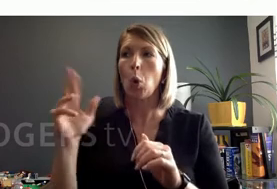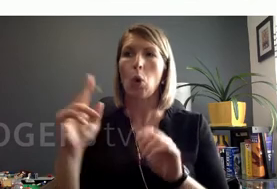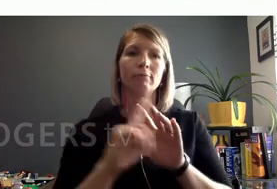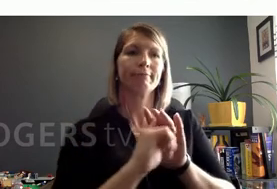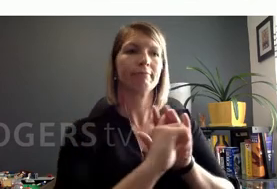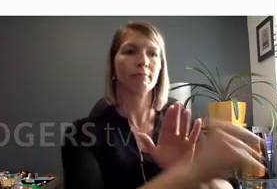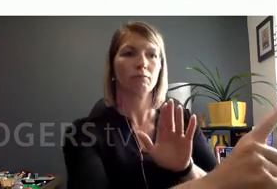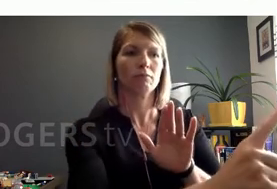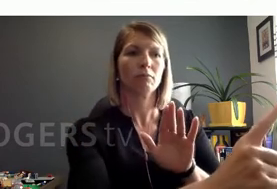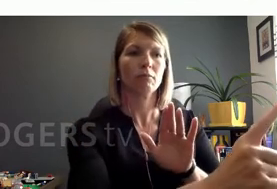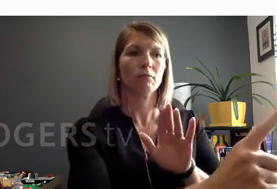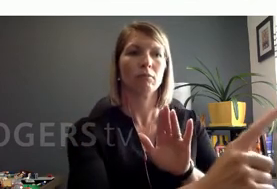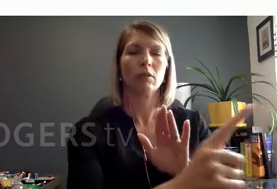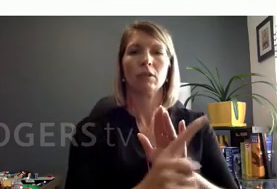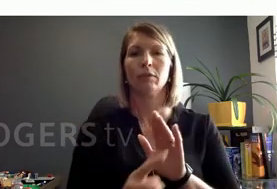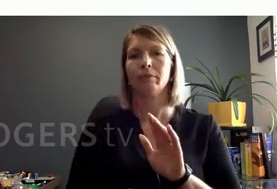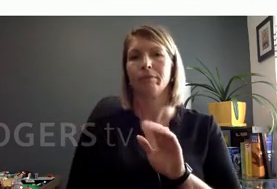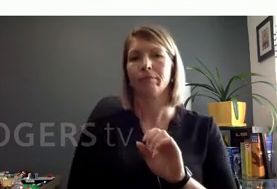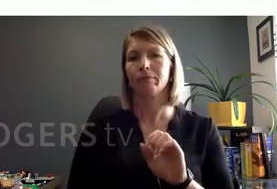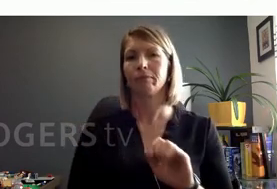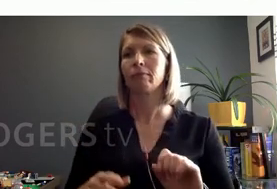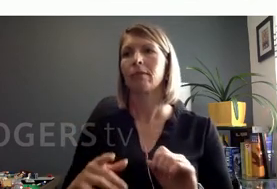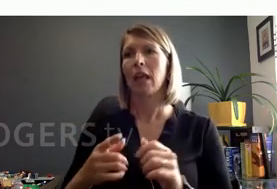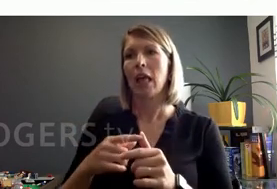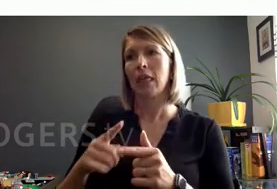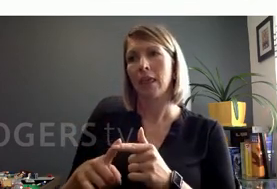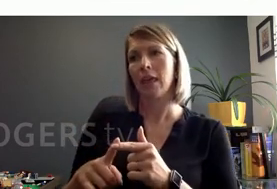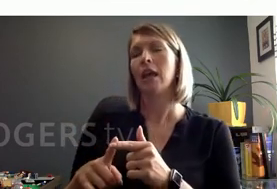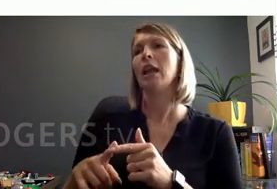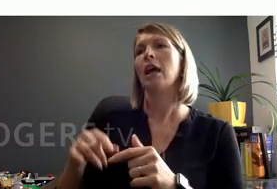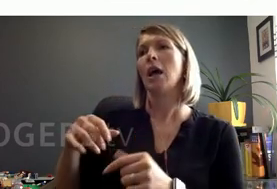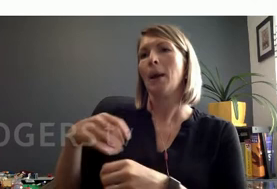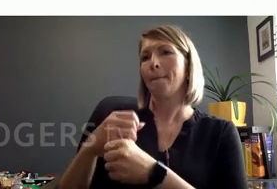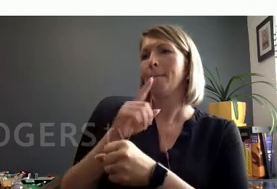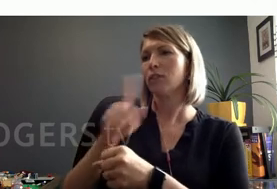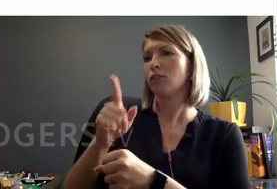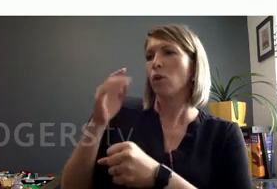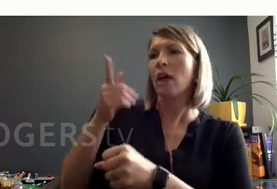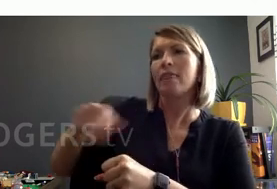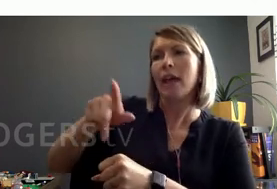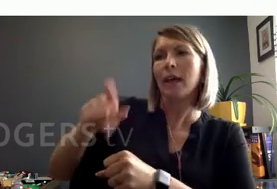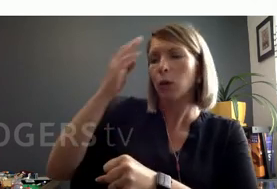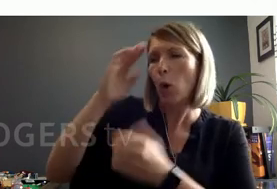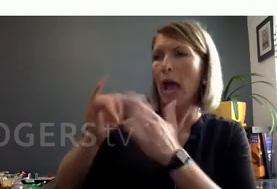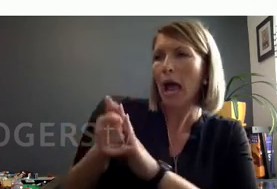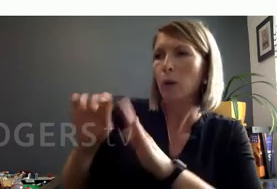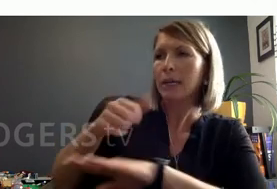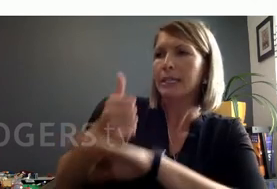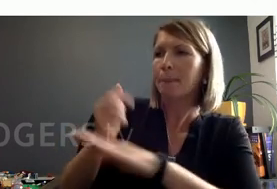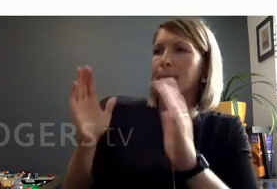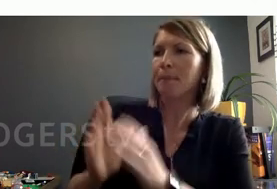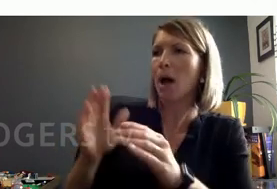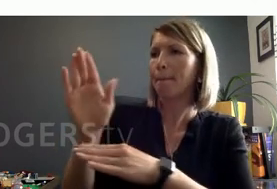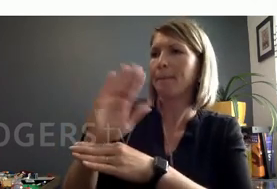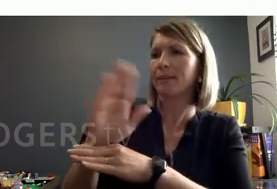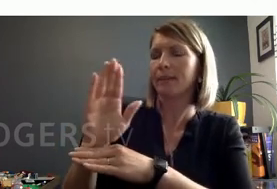here is an opportunity for people to develop their small business, to be able to come here to